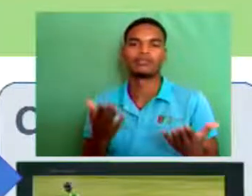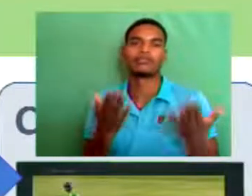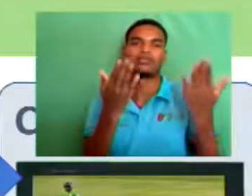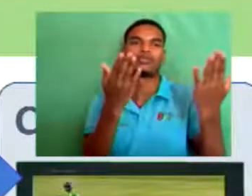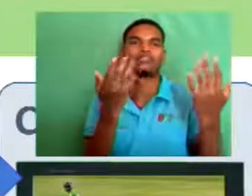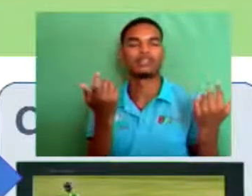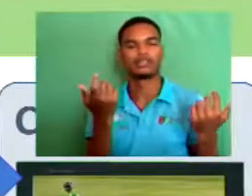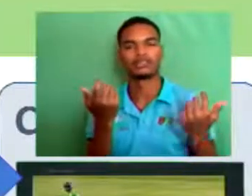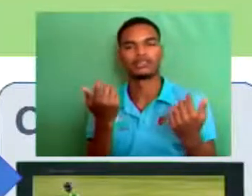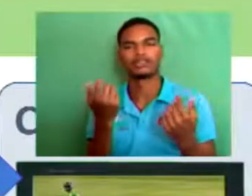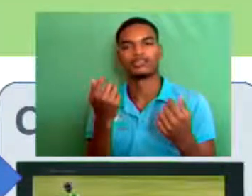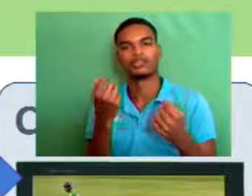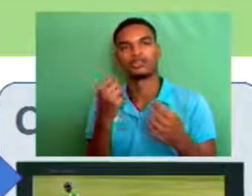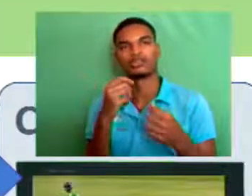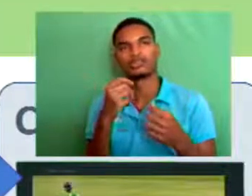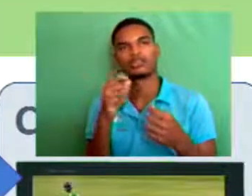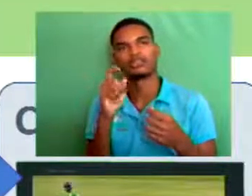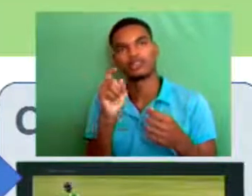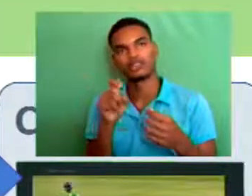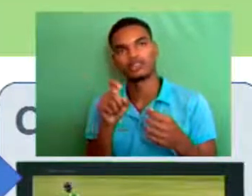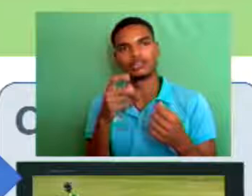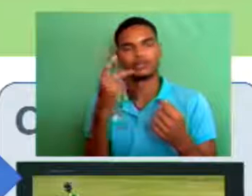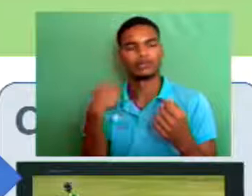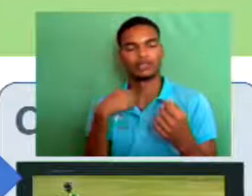or we've seen it built by design crews.